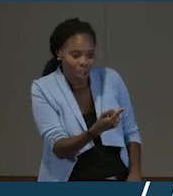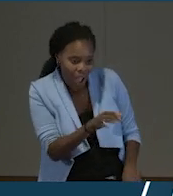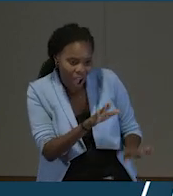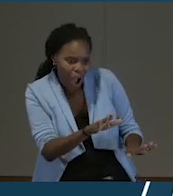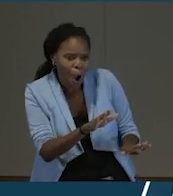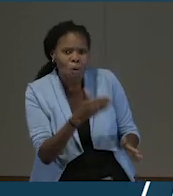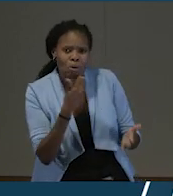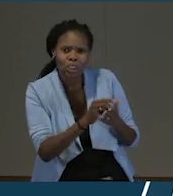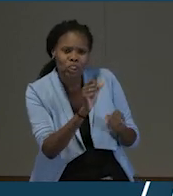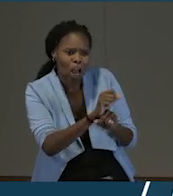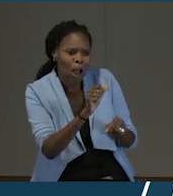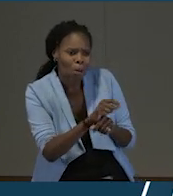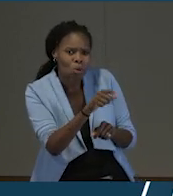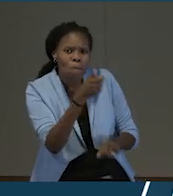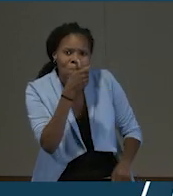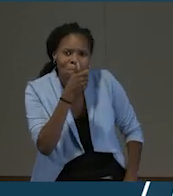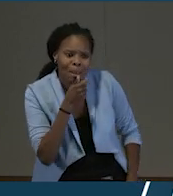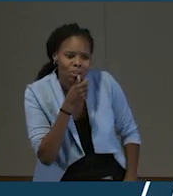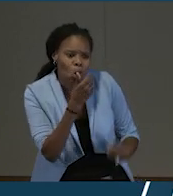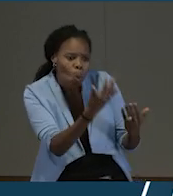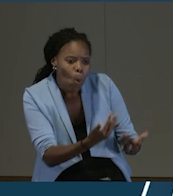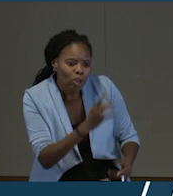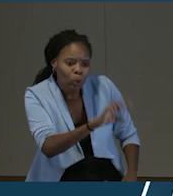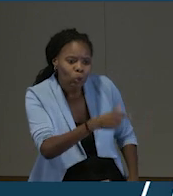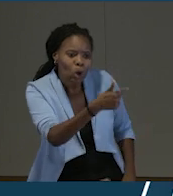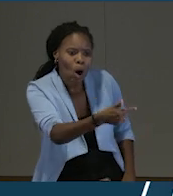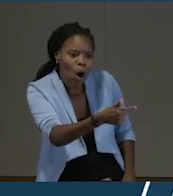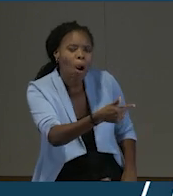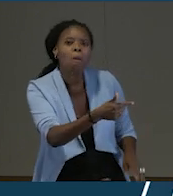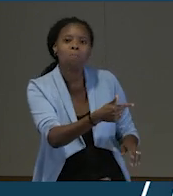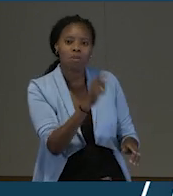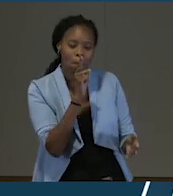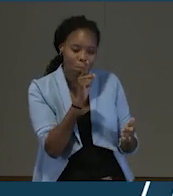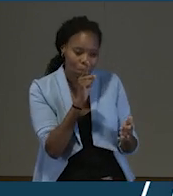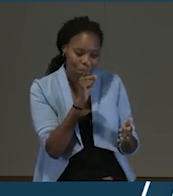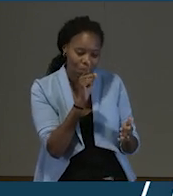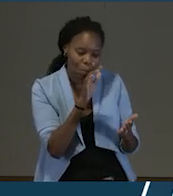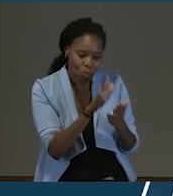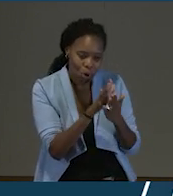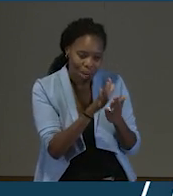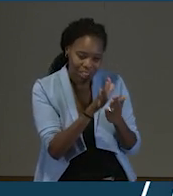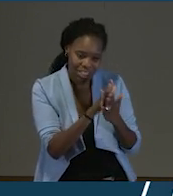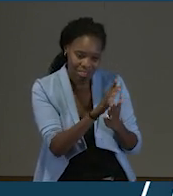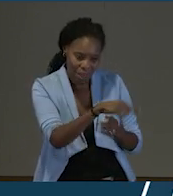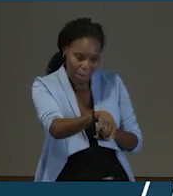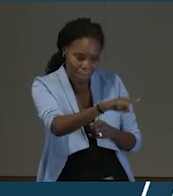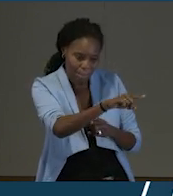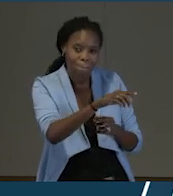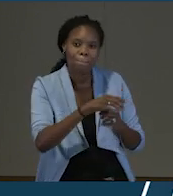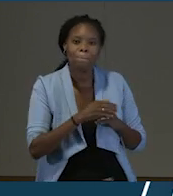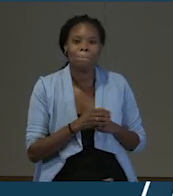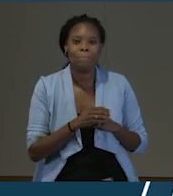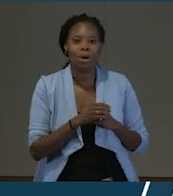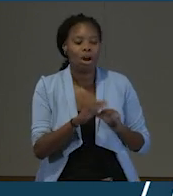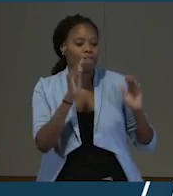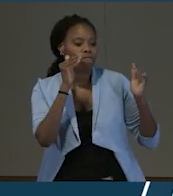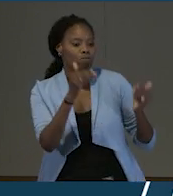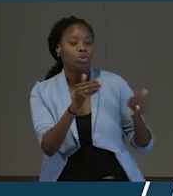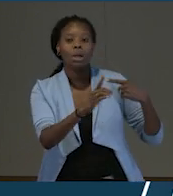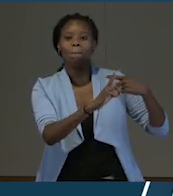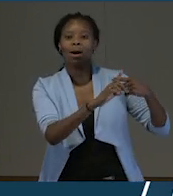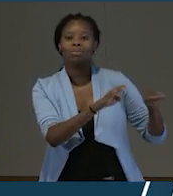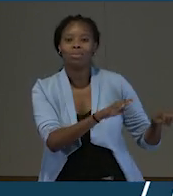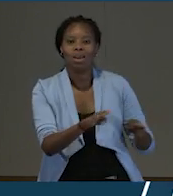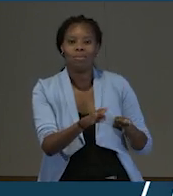your turn, right? Praise, praise, praise. Attention to the positive behaviors that we want. We often have